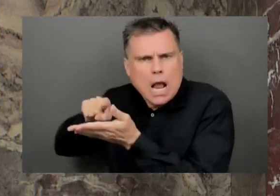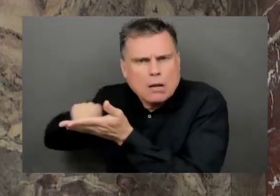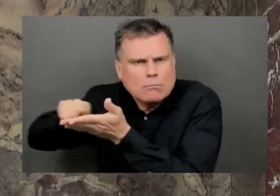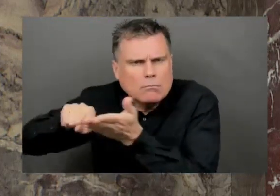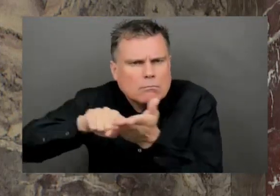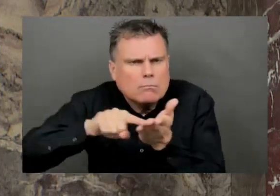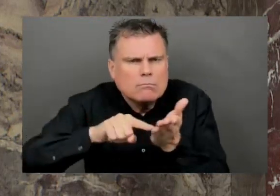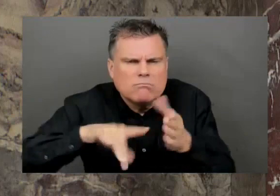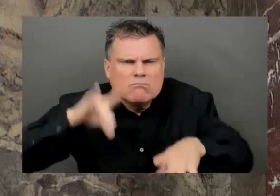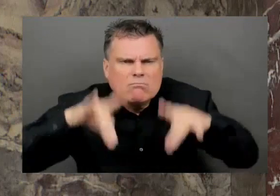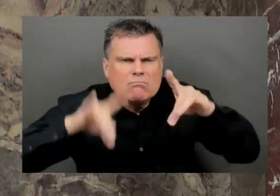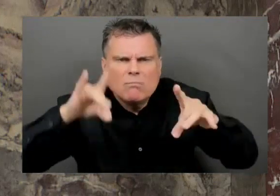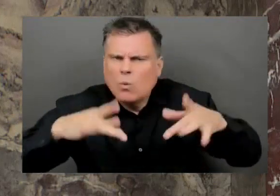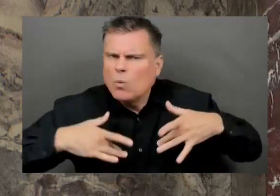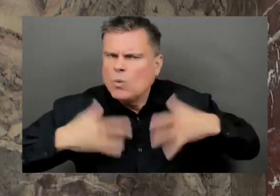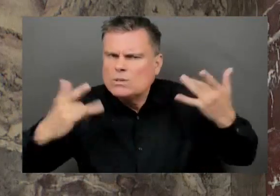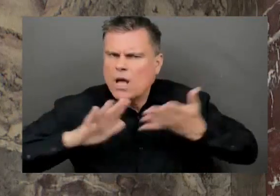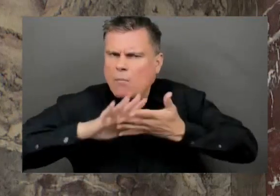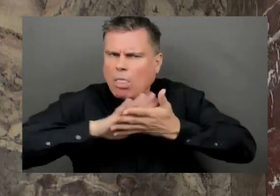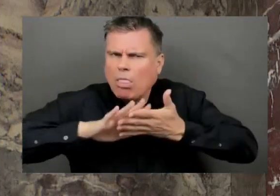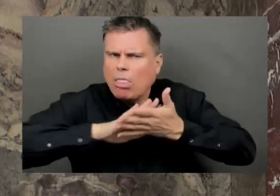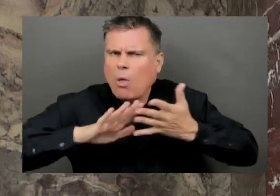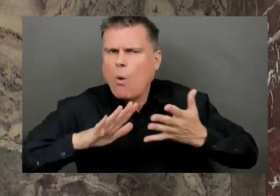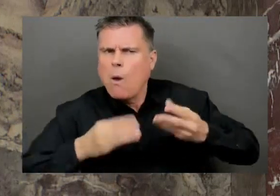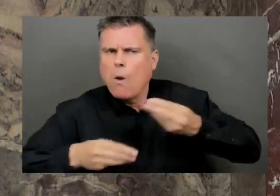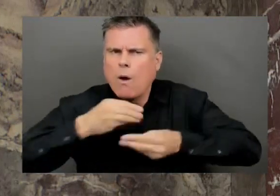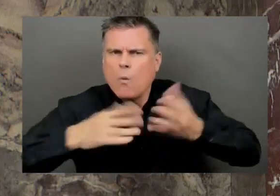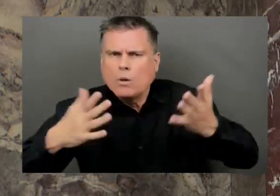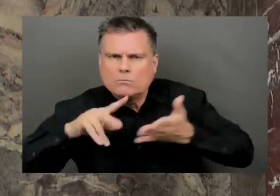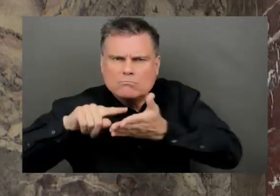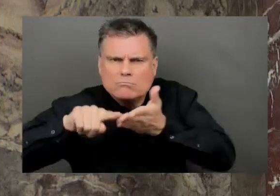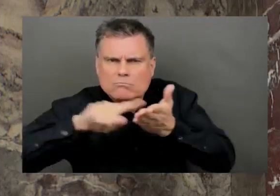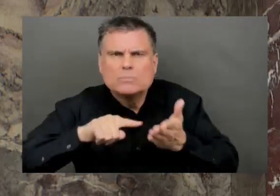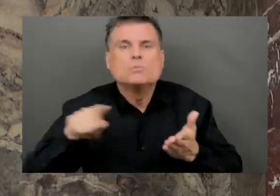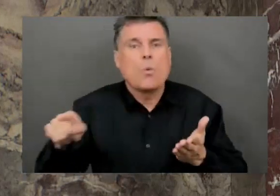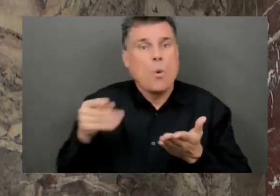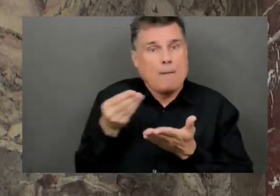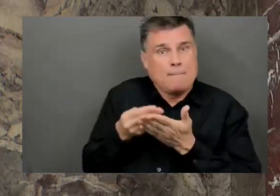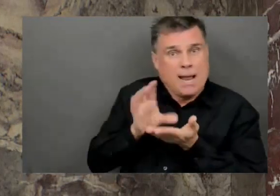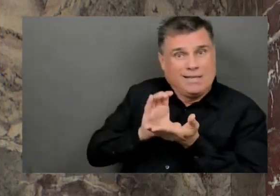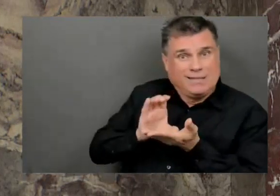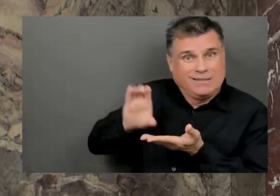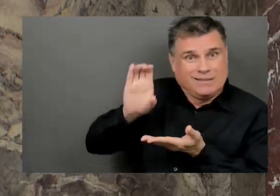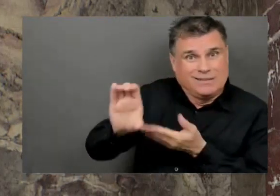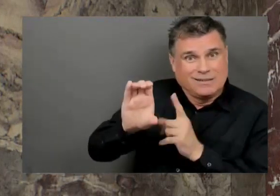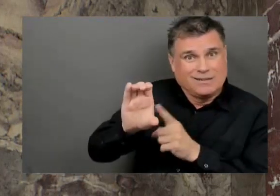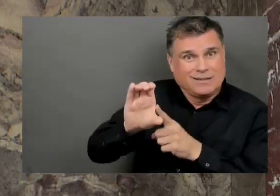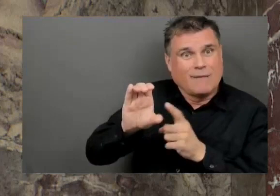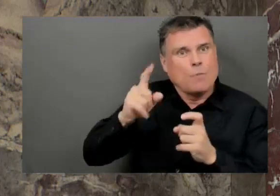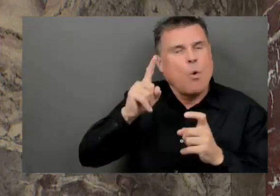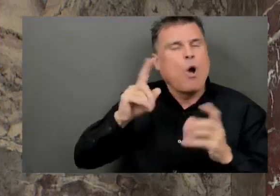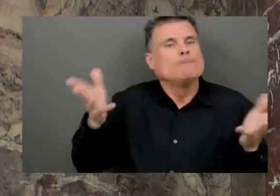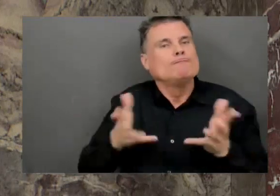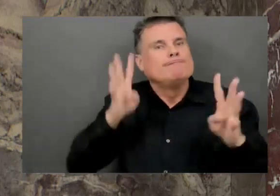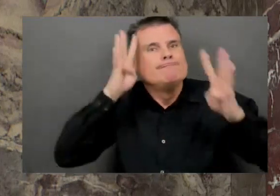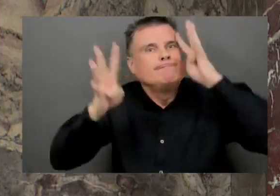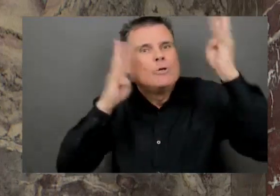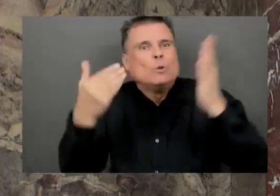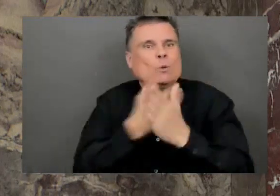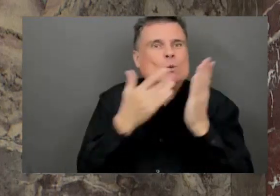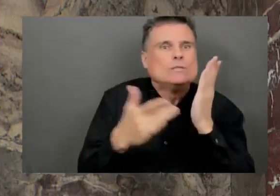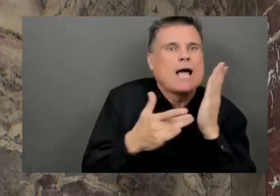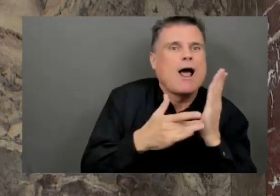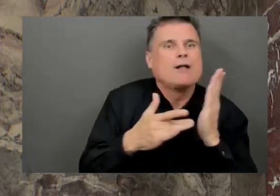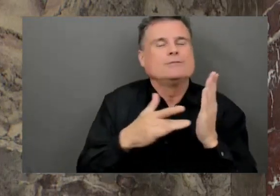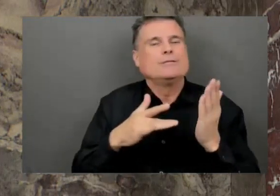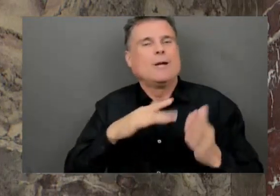do incredible technological innovation here in British Columbia, these home-based companies that deserve our support. Mr. Speaker, that's why we